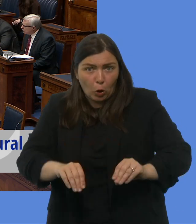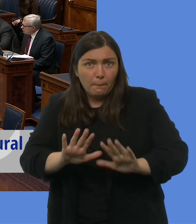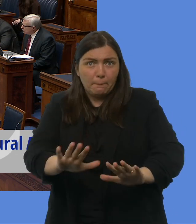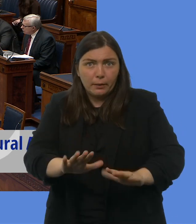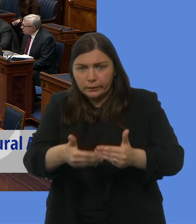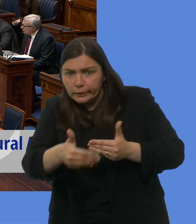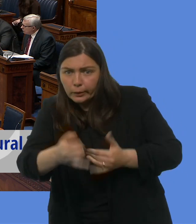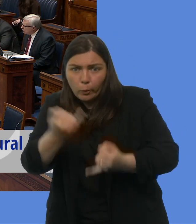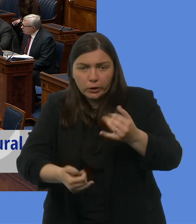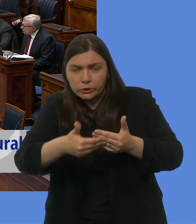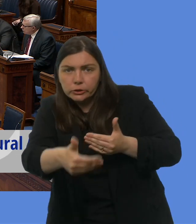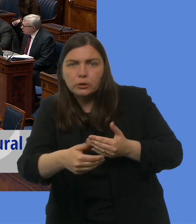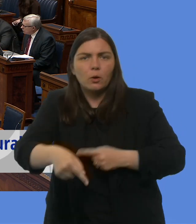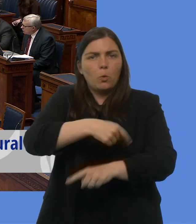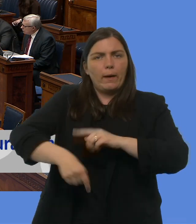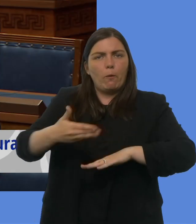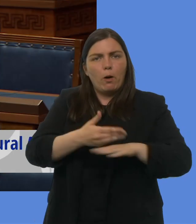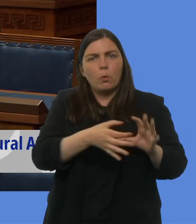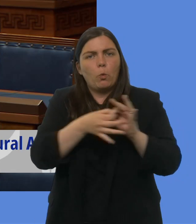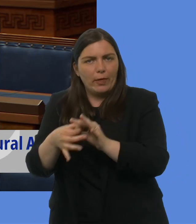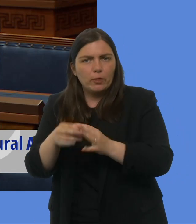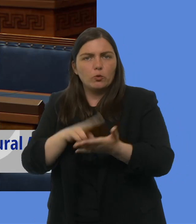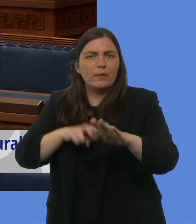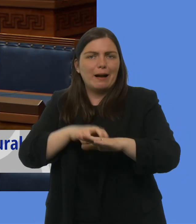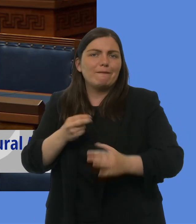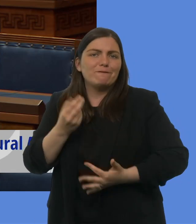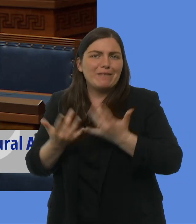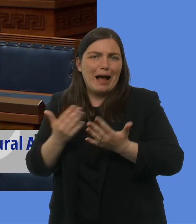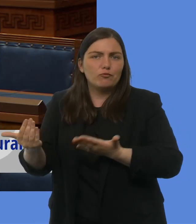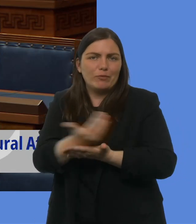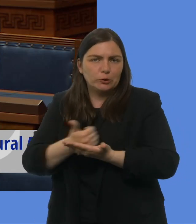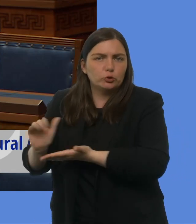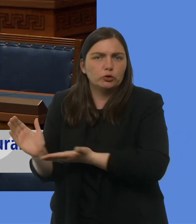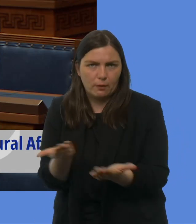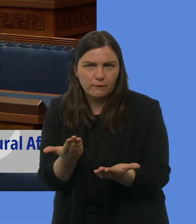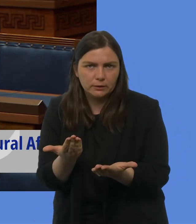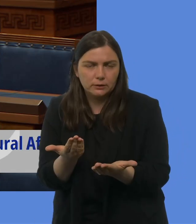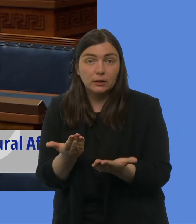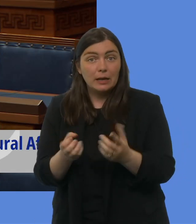most especially the Northern Ireland Fire and Rescue Service. Tackling and preventing wildfires requires close working across